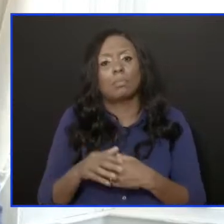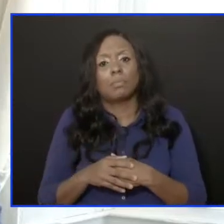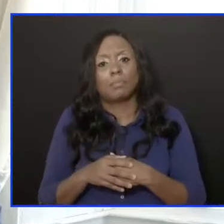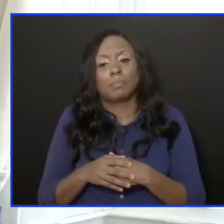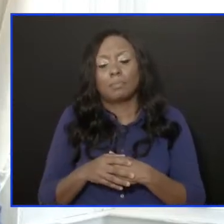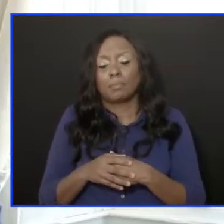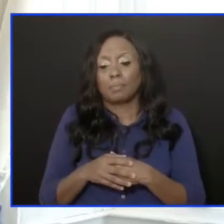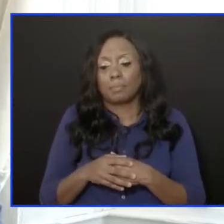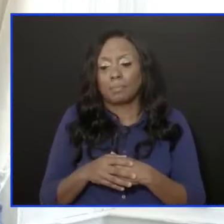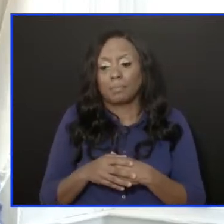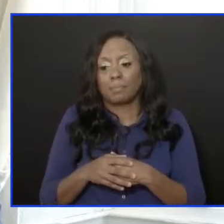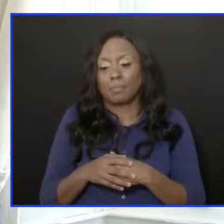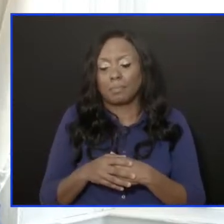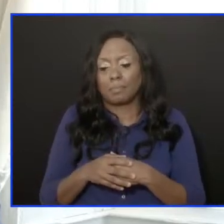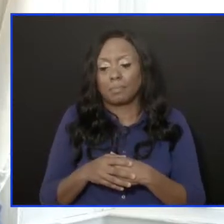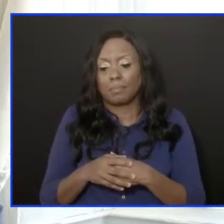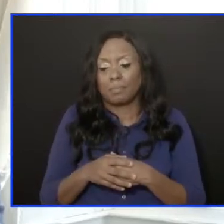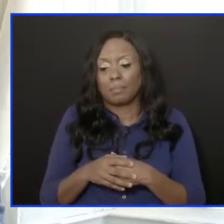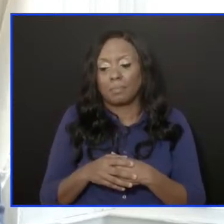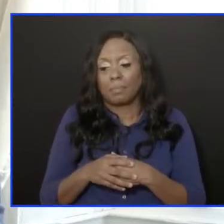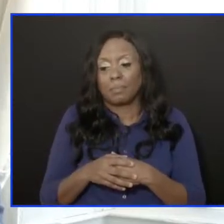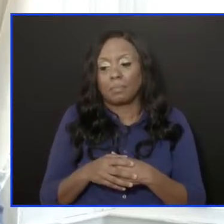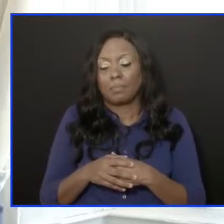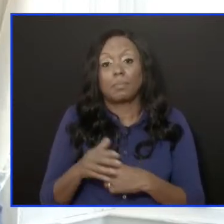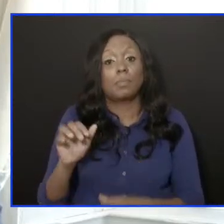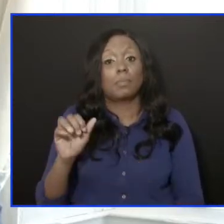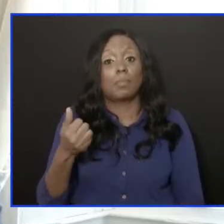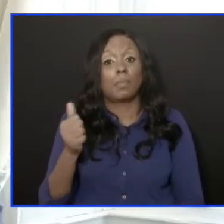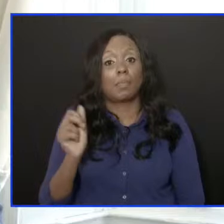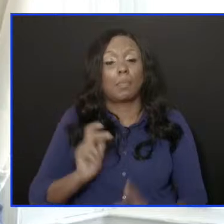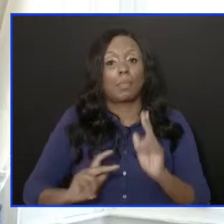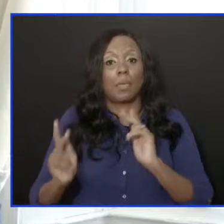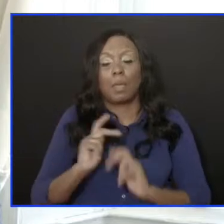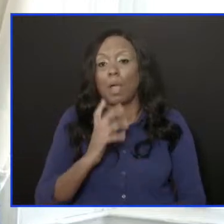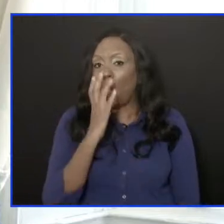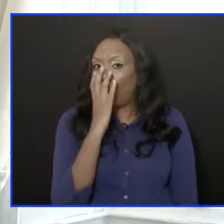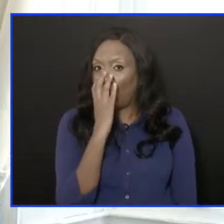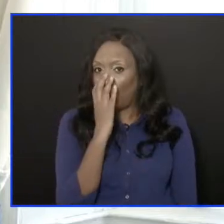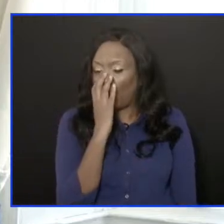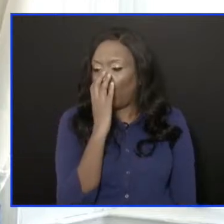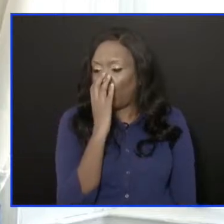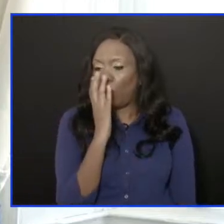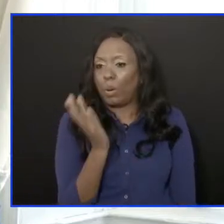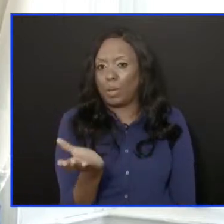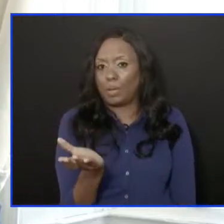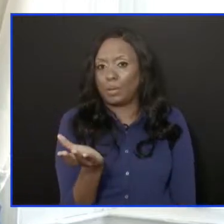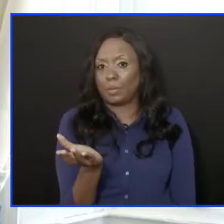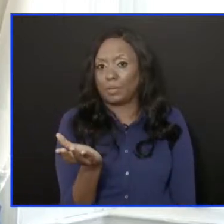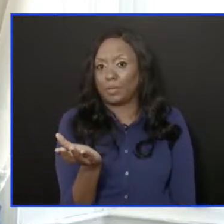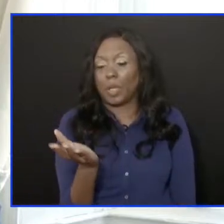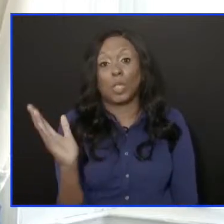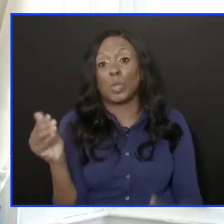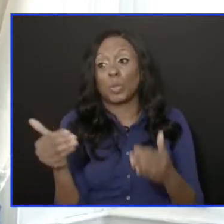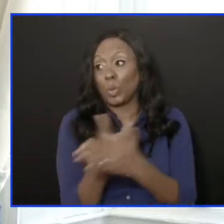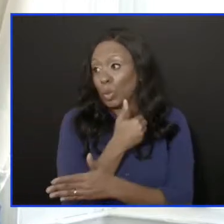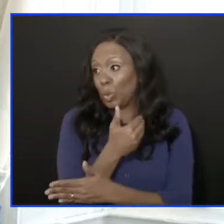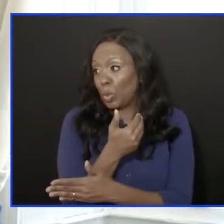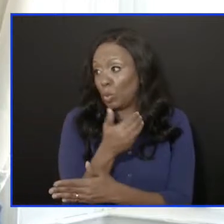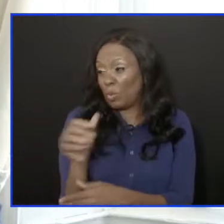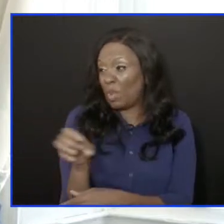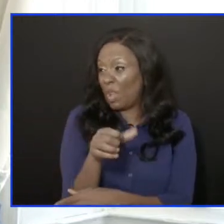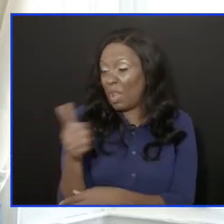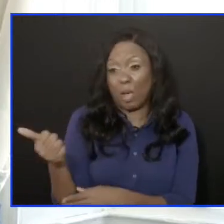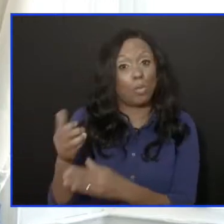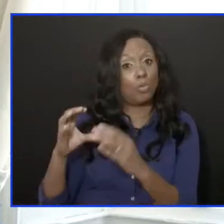total persons there on oxygen as 10. In our new secondary /